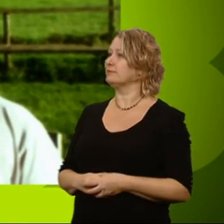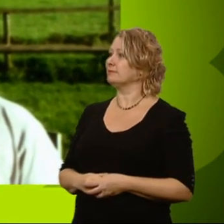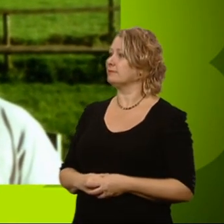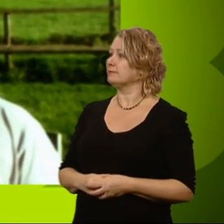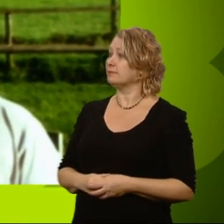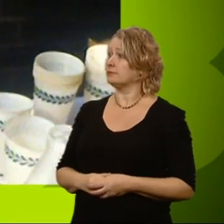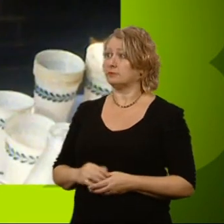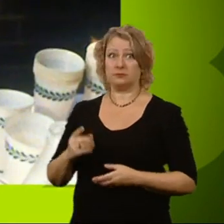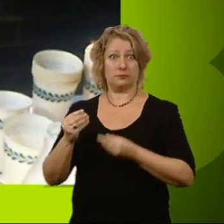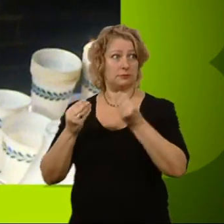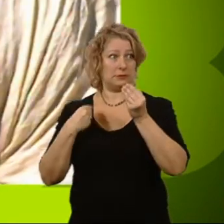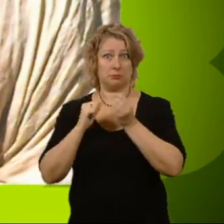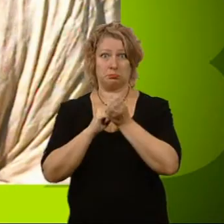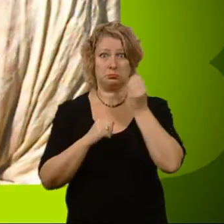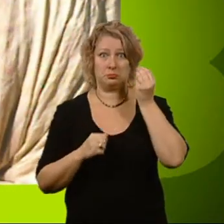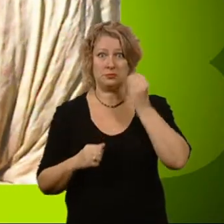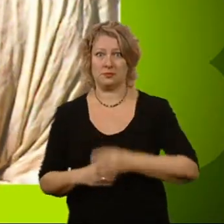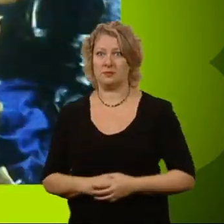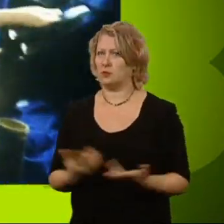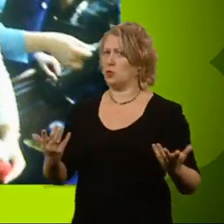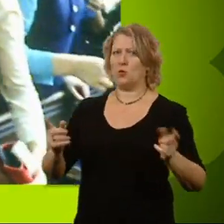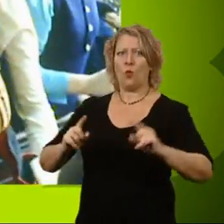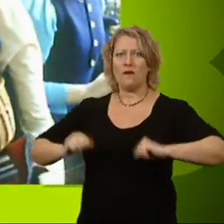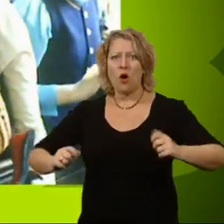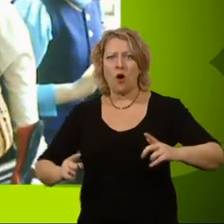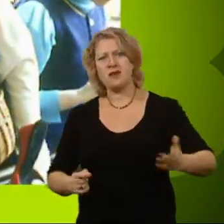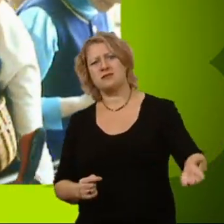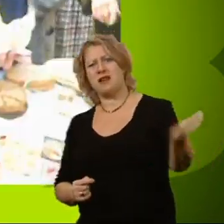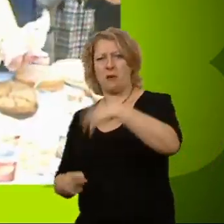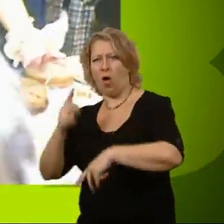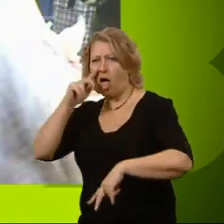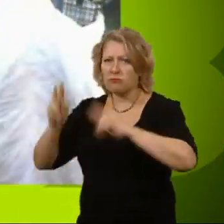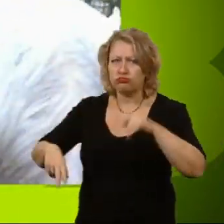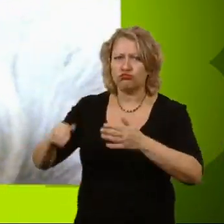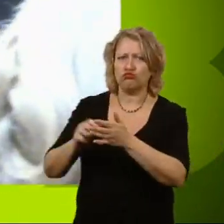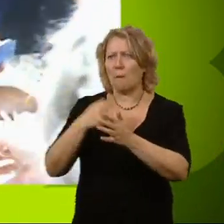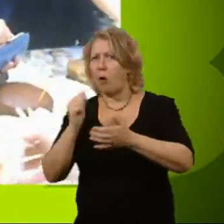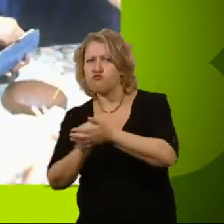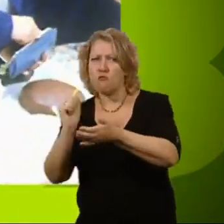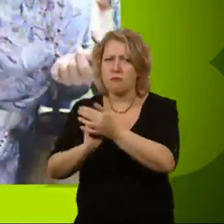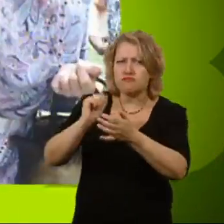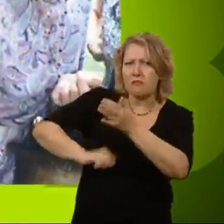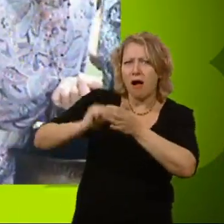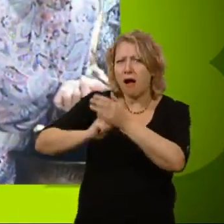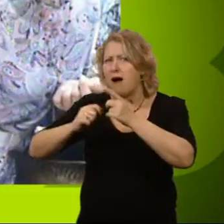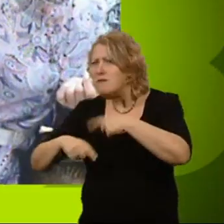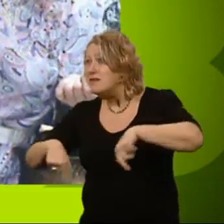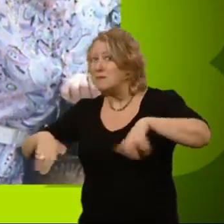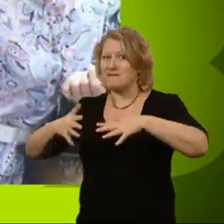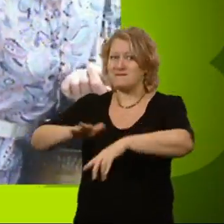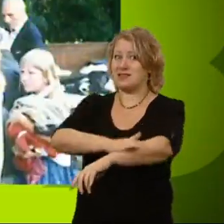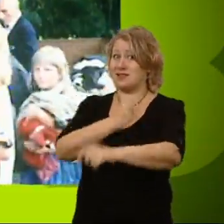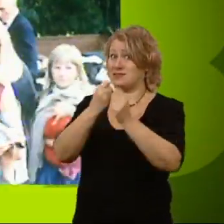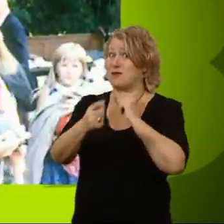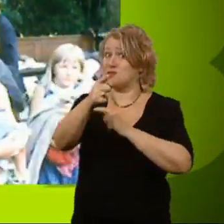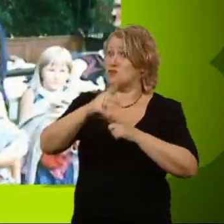Can I keep this? So what are you waiting for? Come and have a mooch around the Jumbo Mumbo Jumble sale in a big